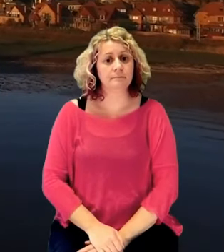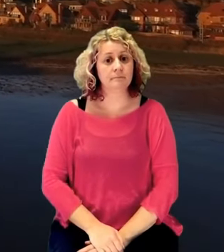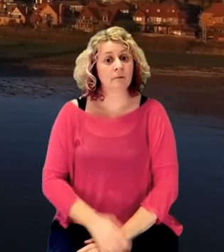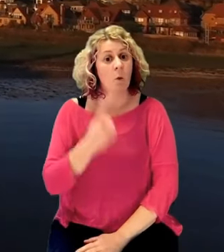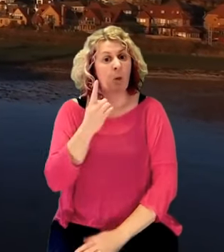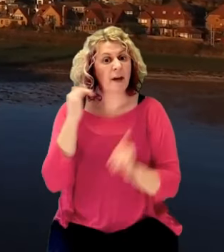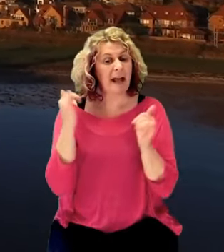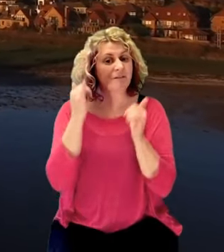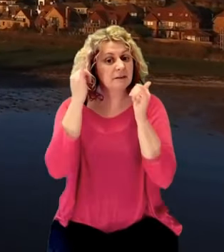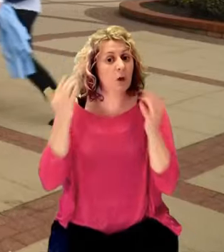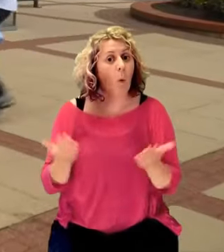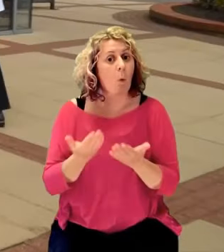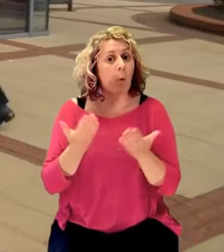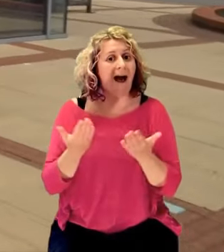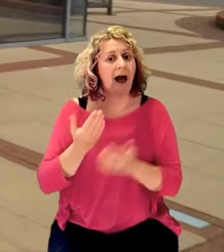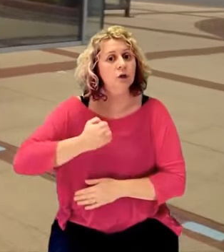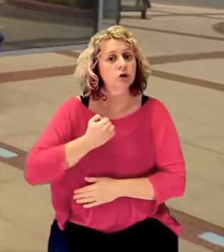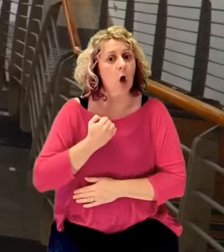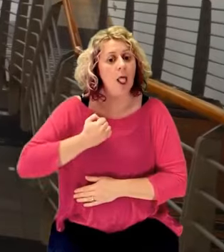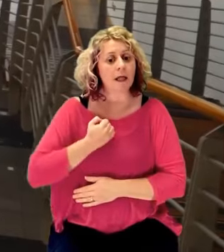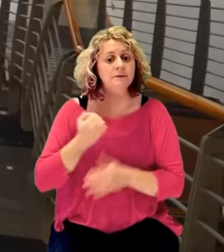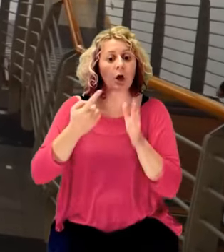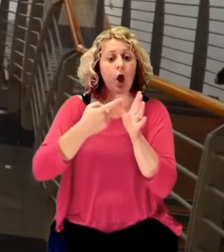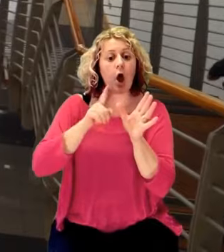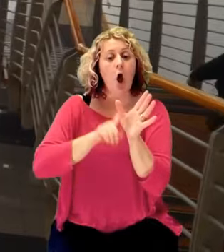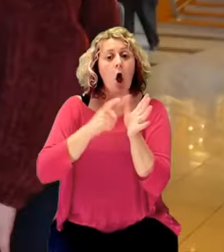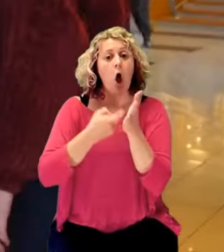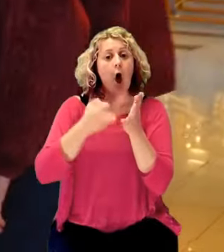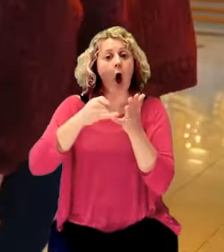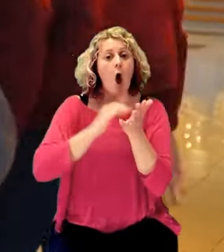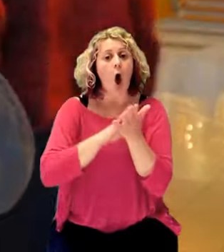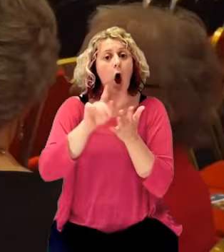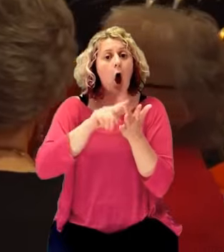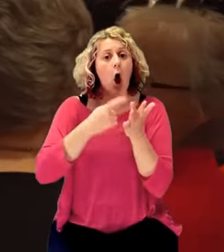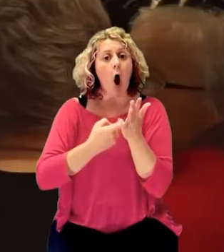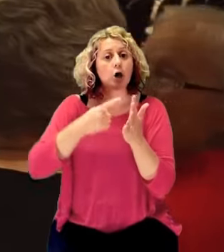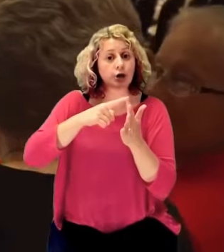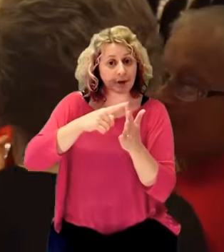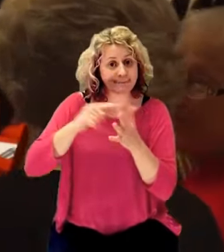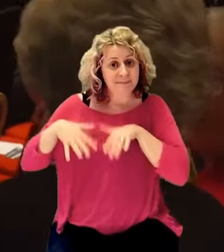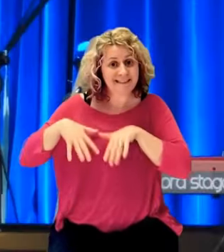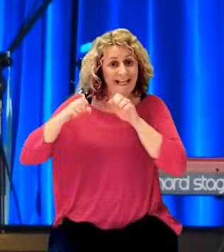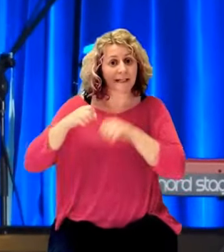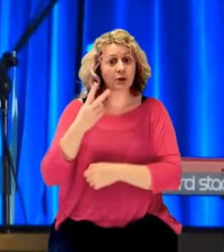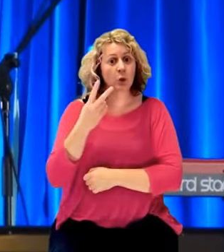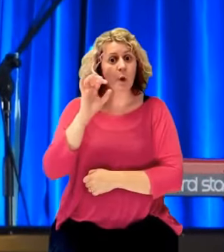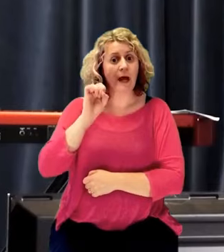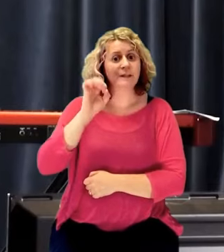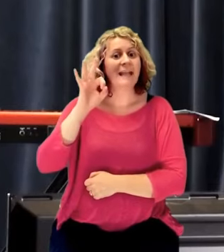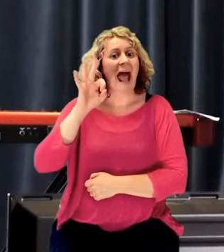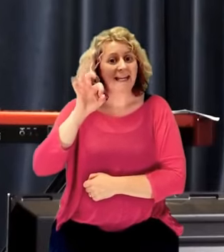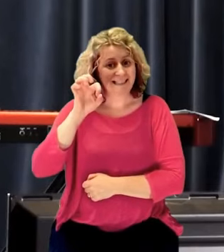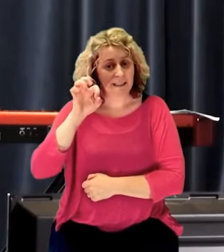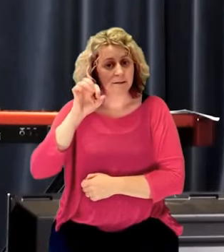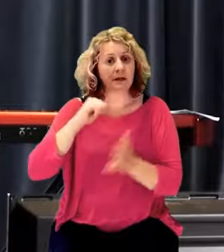One event is Keswick Ayrshire. The Keswick Ayrshire event has been running since 2018, with main speakers including Jeremy McCoy and